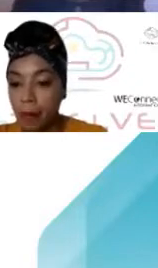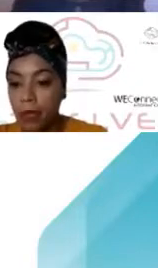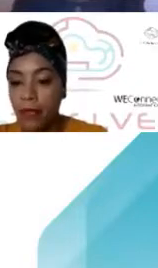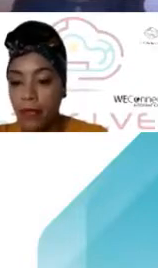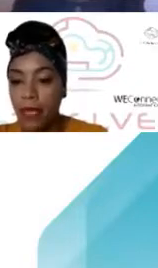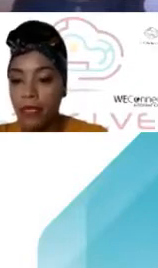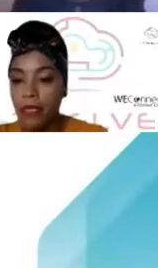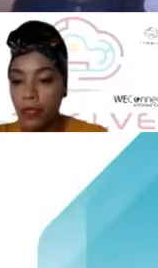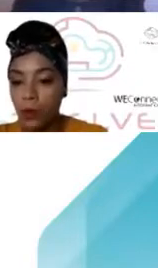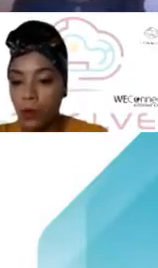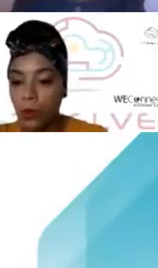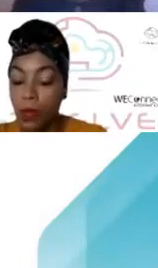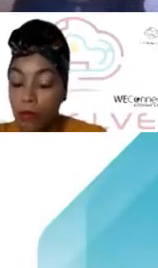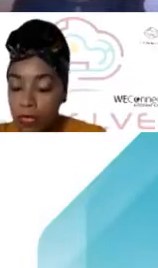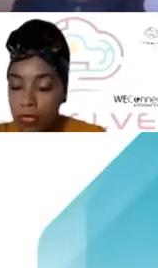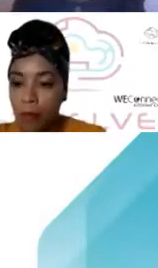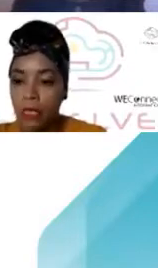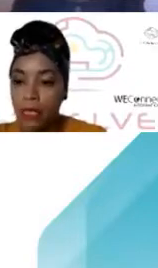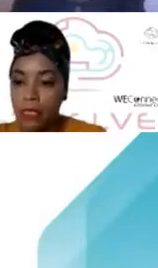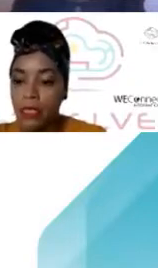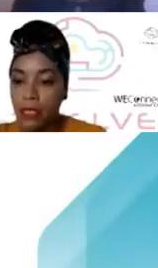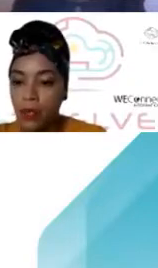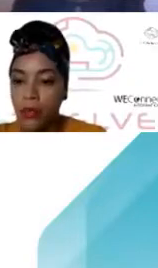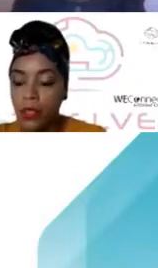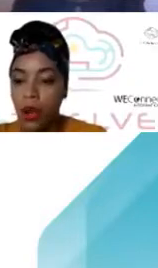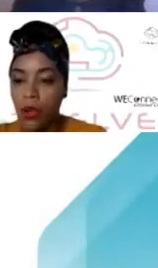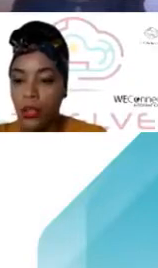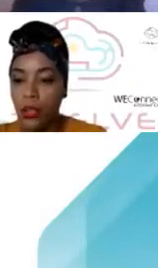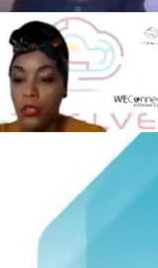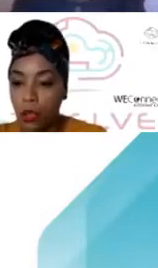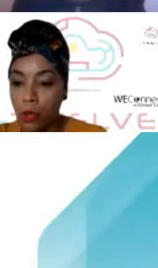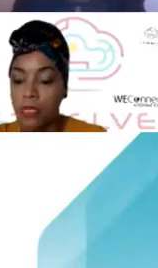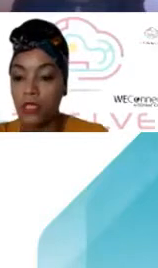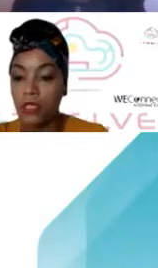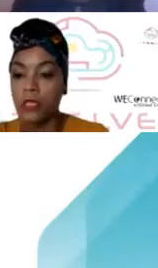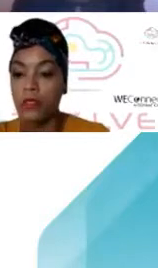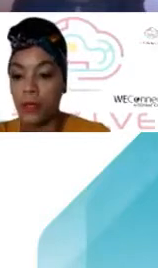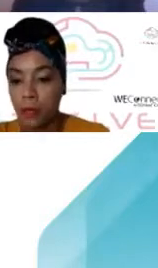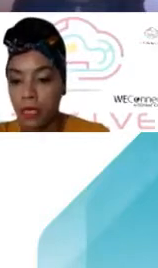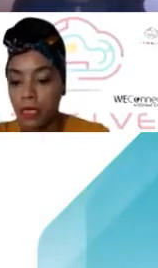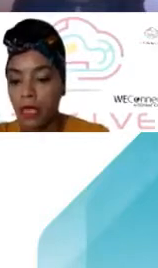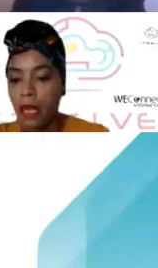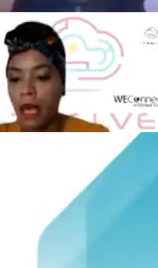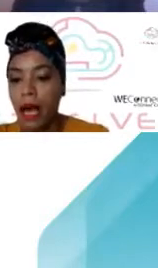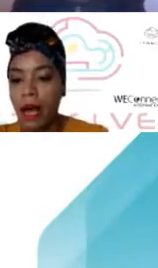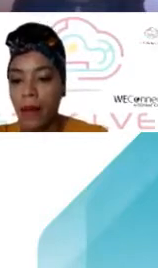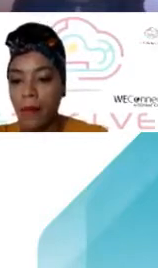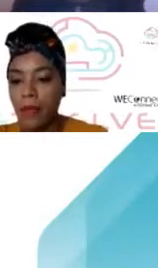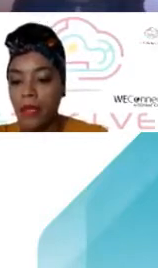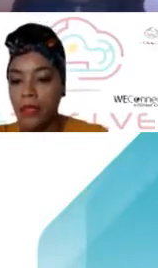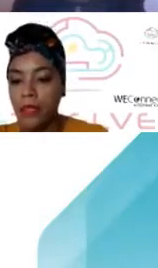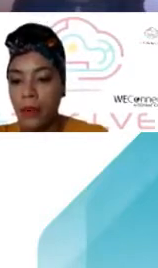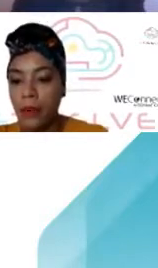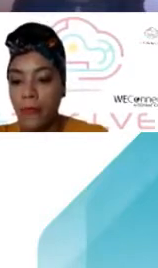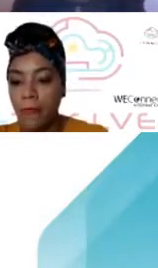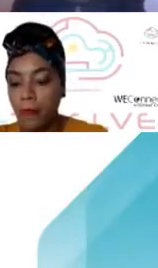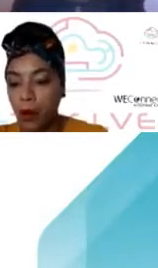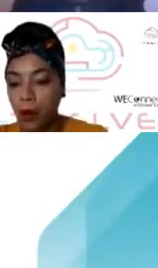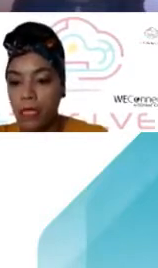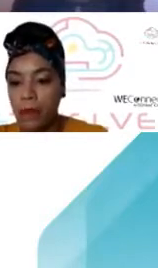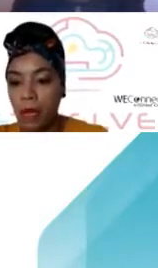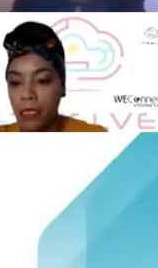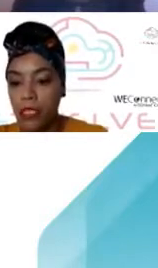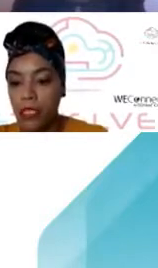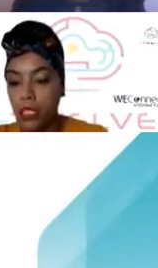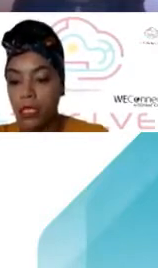that number, and then that your reference number is included on the documents that you need to submit. So at the